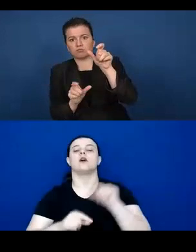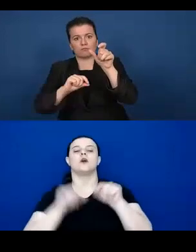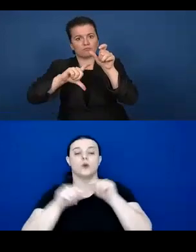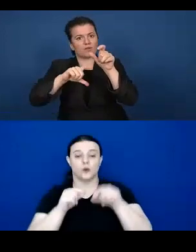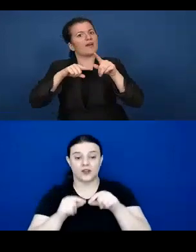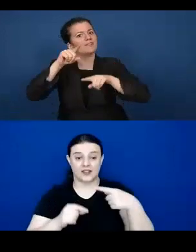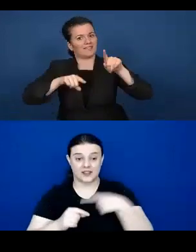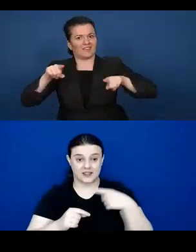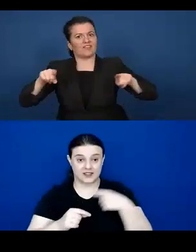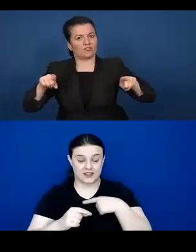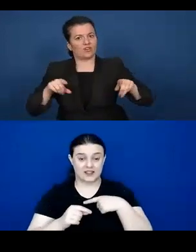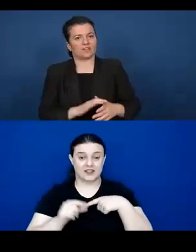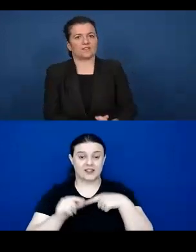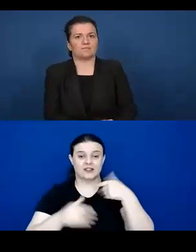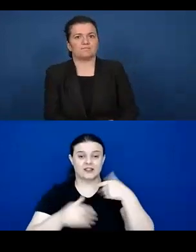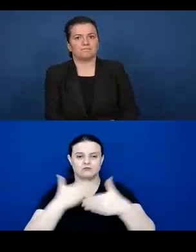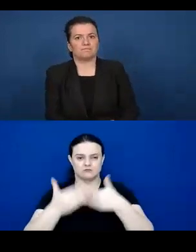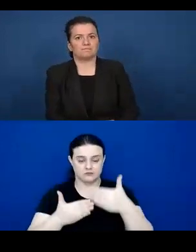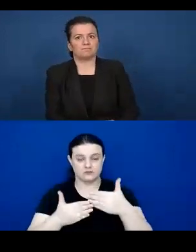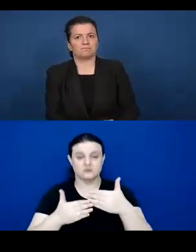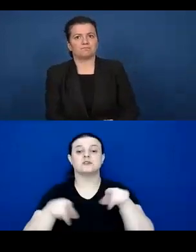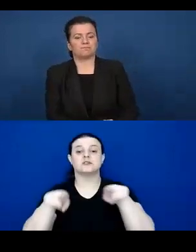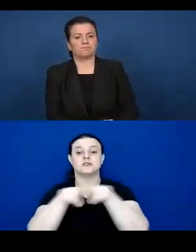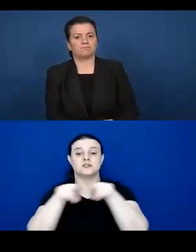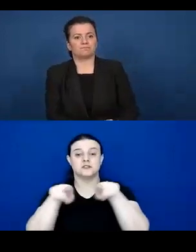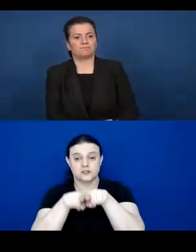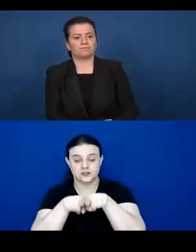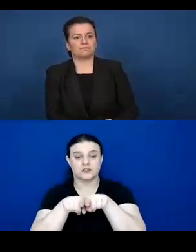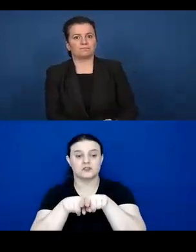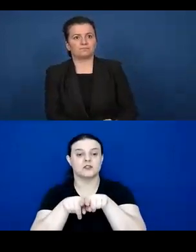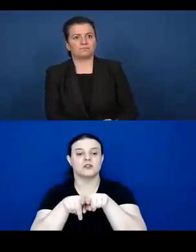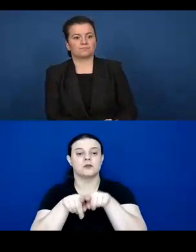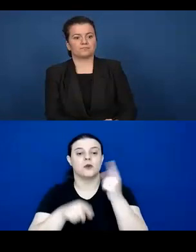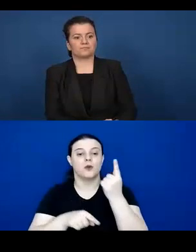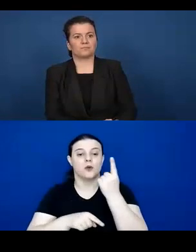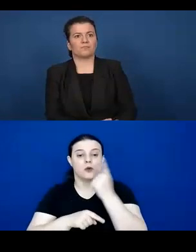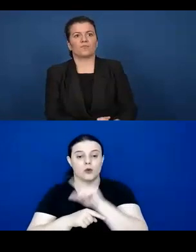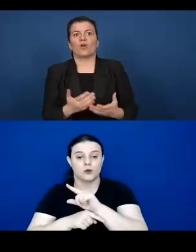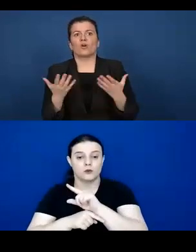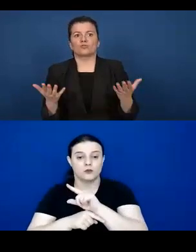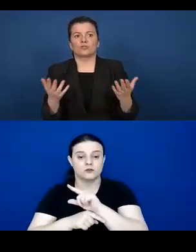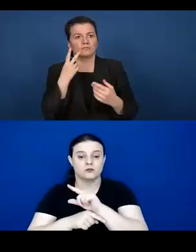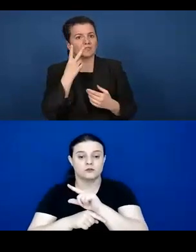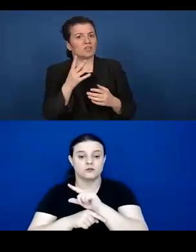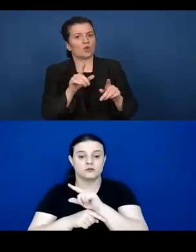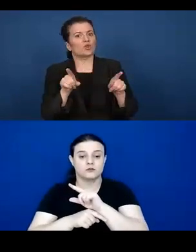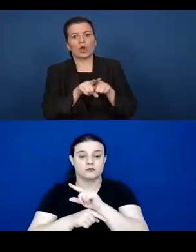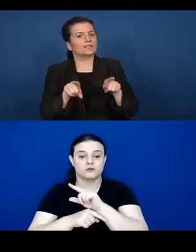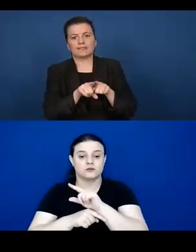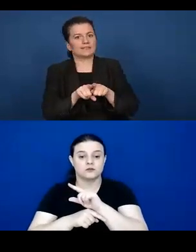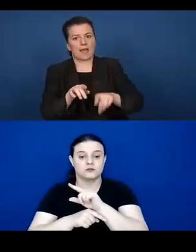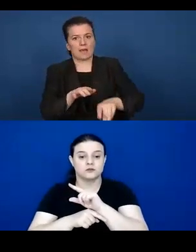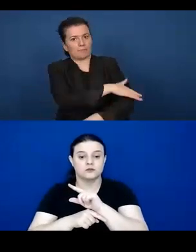Distances are not perceived as equal. So that's the 2-point threshold and the acuity that varies over body parts. So